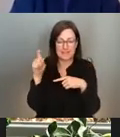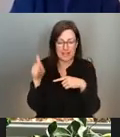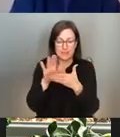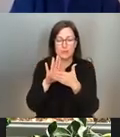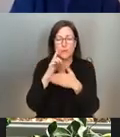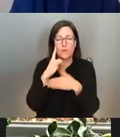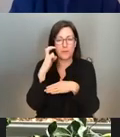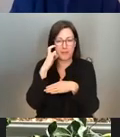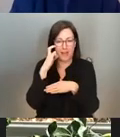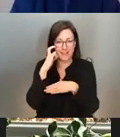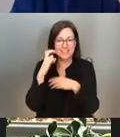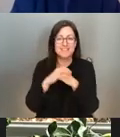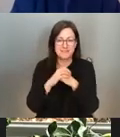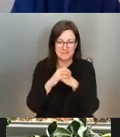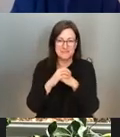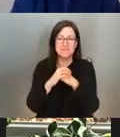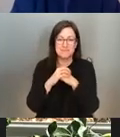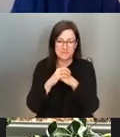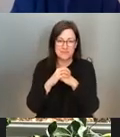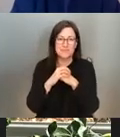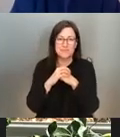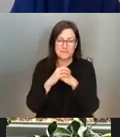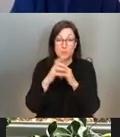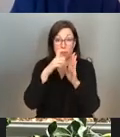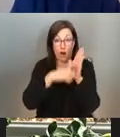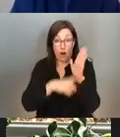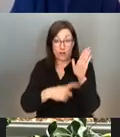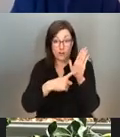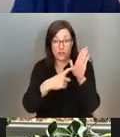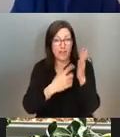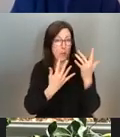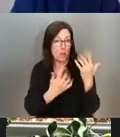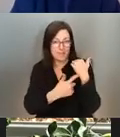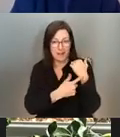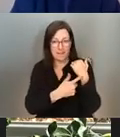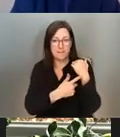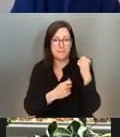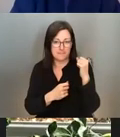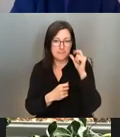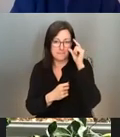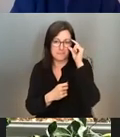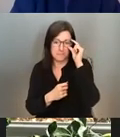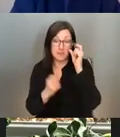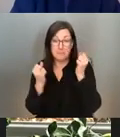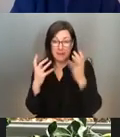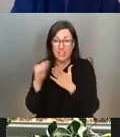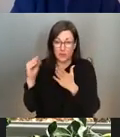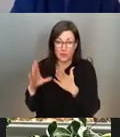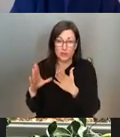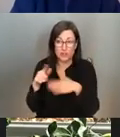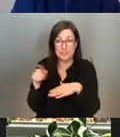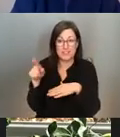Blind. It's an article talking about giving that wait time that we need. For a lot of our learners need a lot of wait